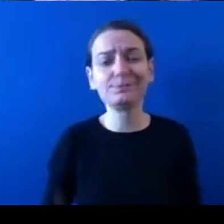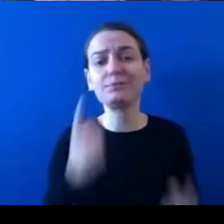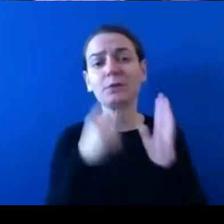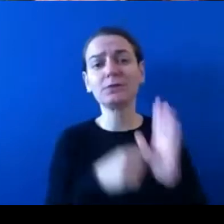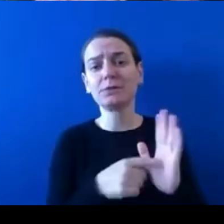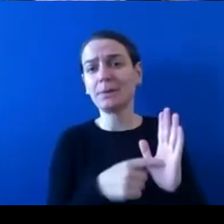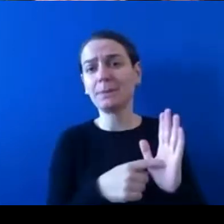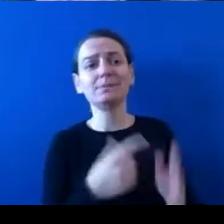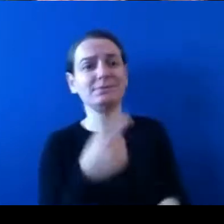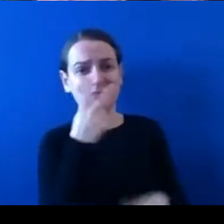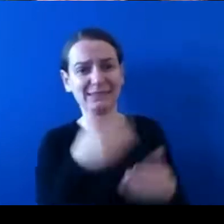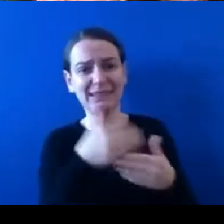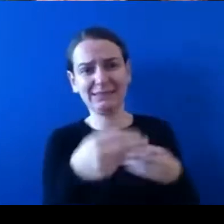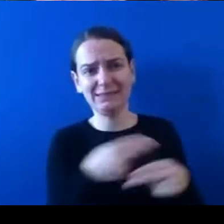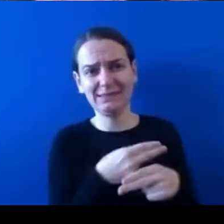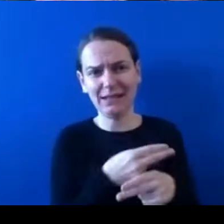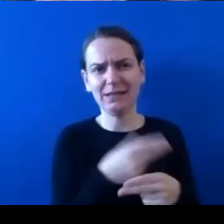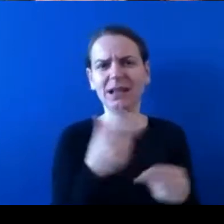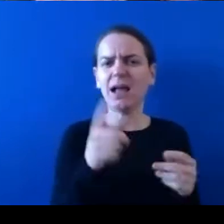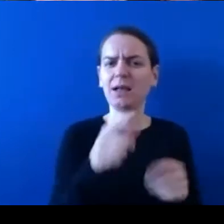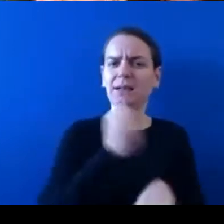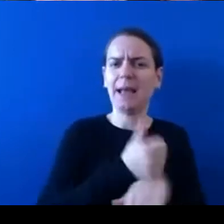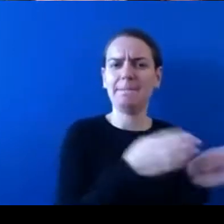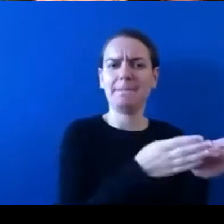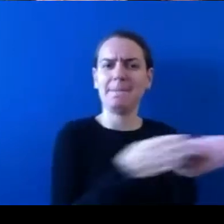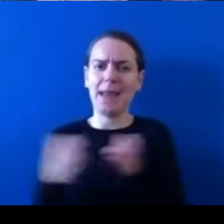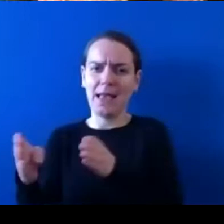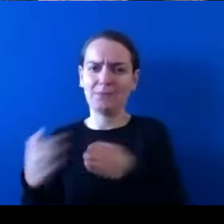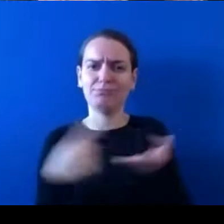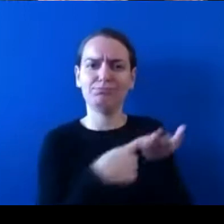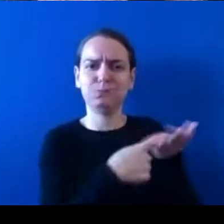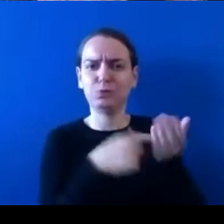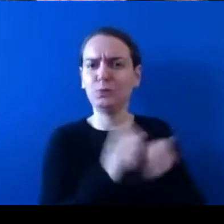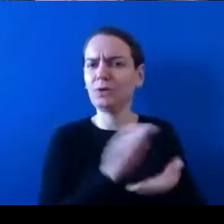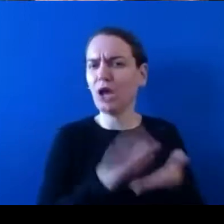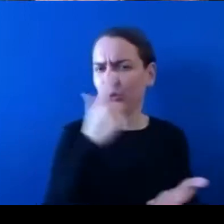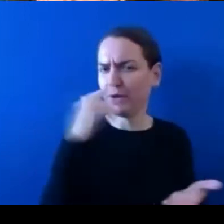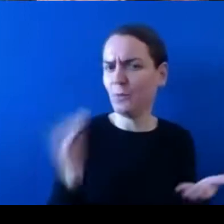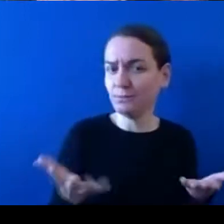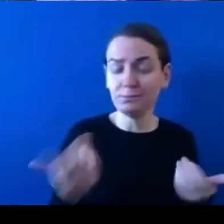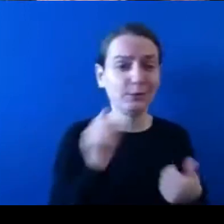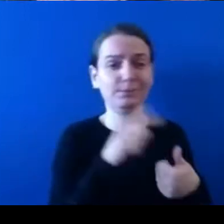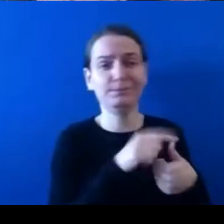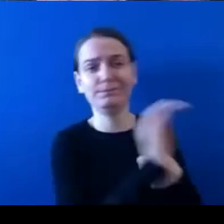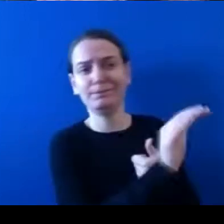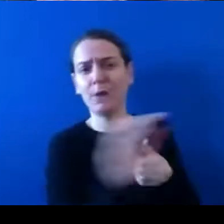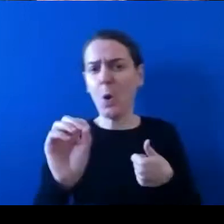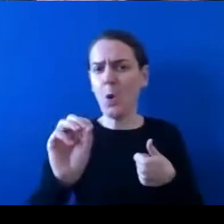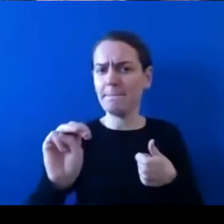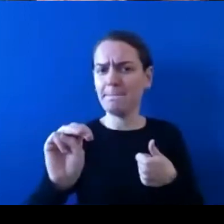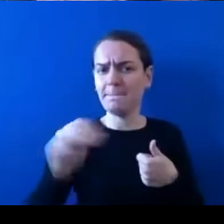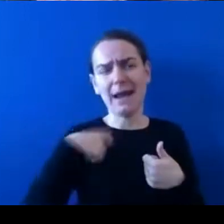formats will not probably be there on time. So you need to have a backup plan. How are you going to make introductions